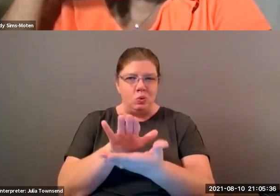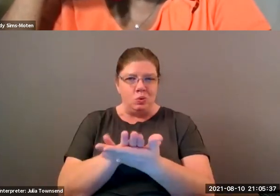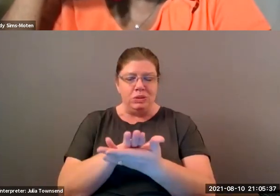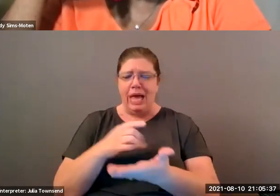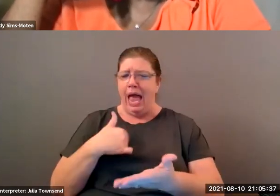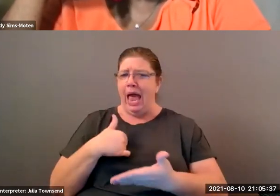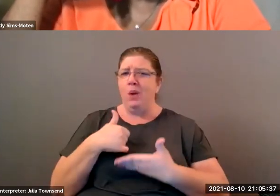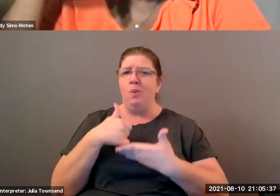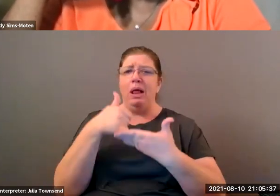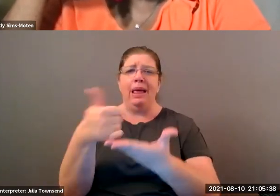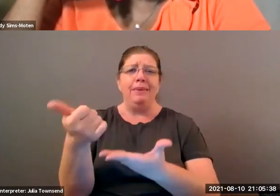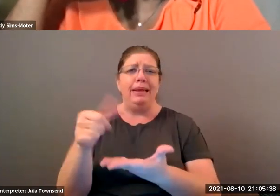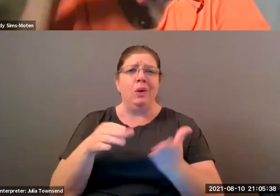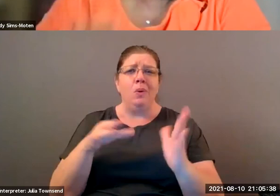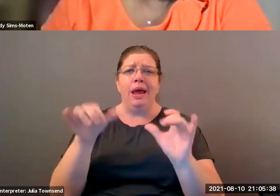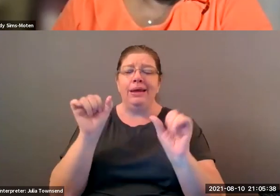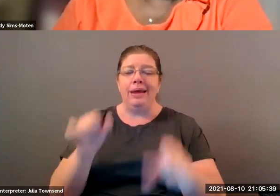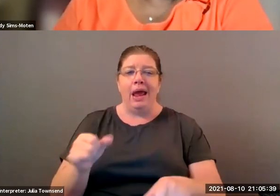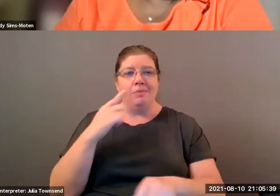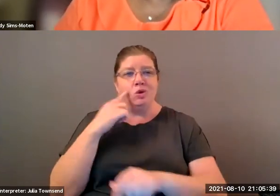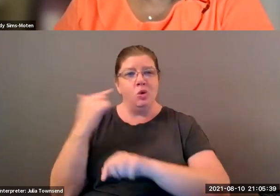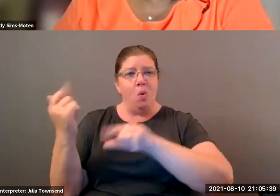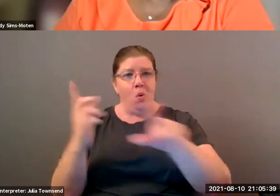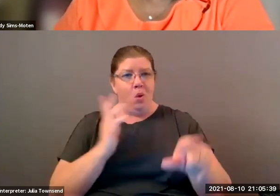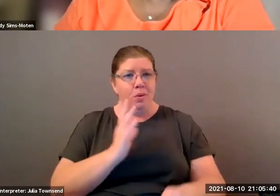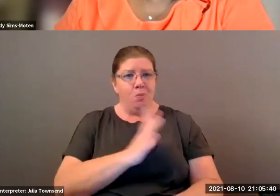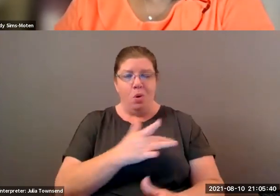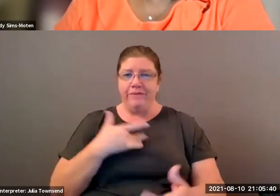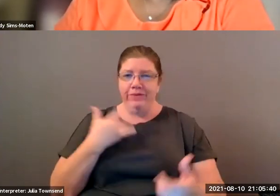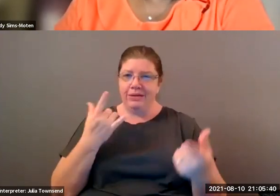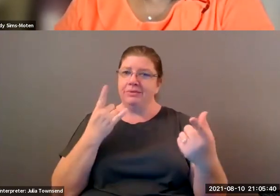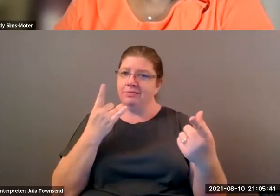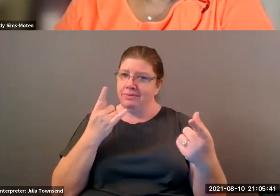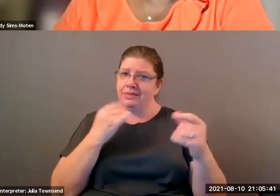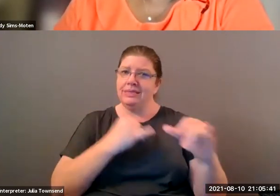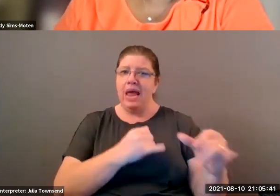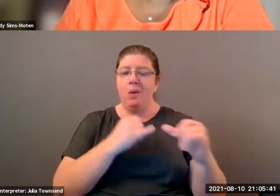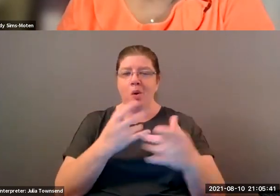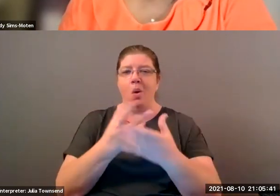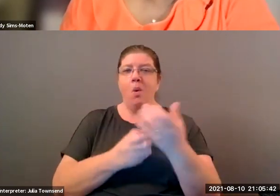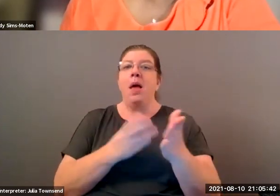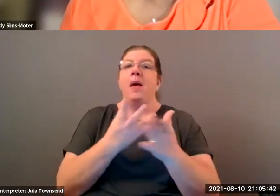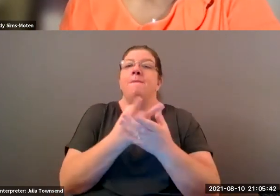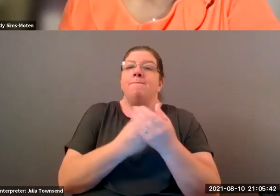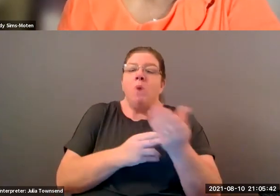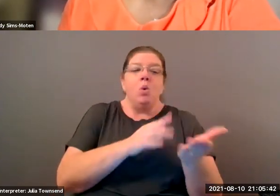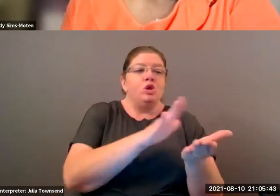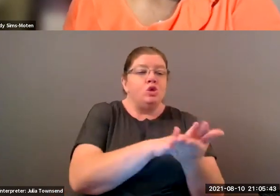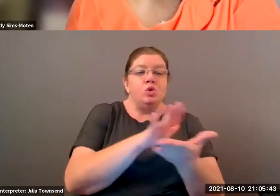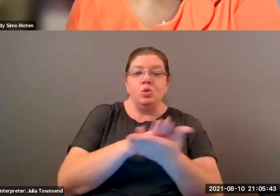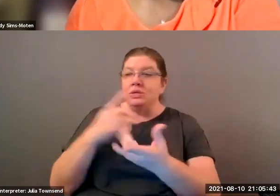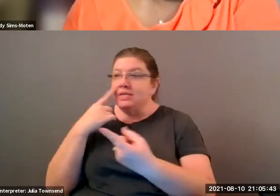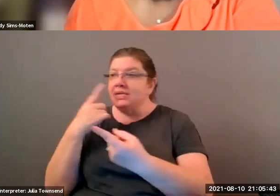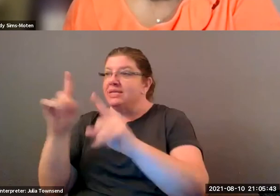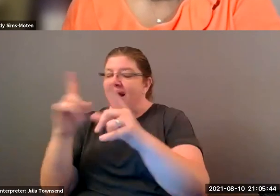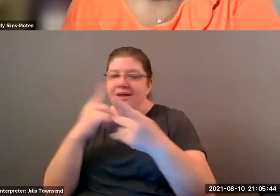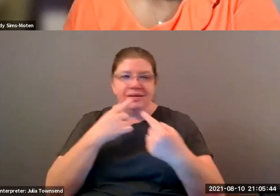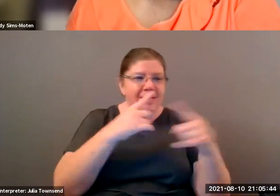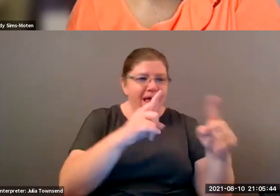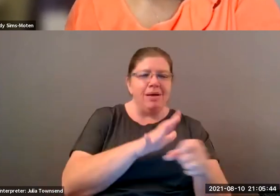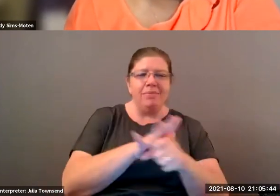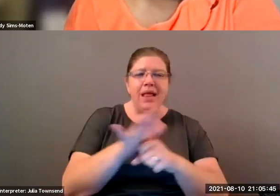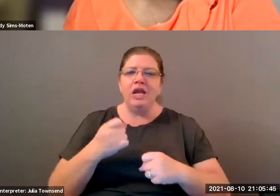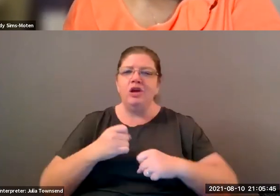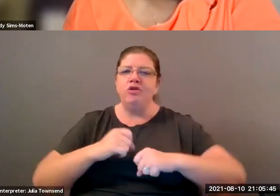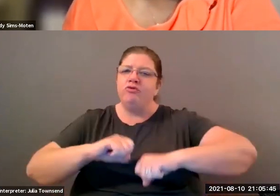any way I could. I'm sure every board member feels the same way. We want both schools to be successful and have enough room. The